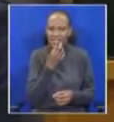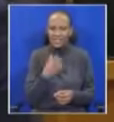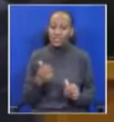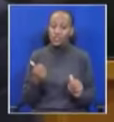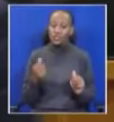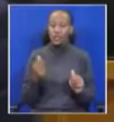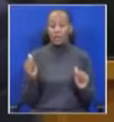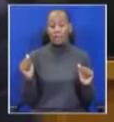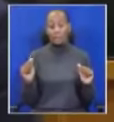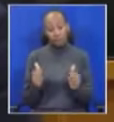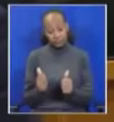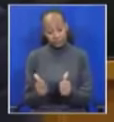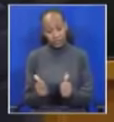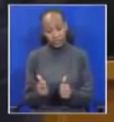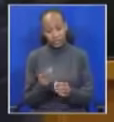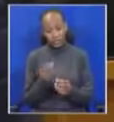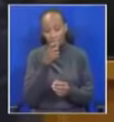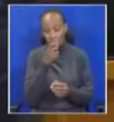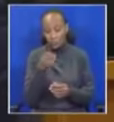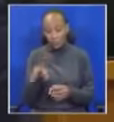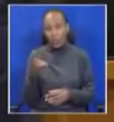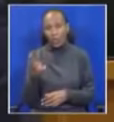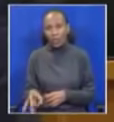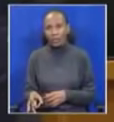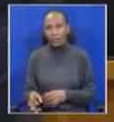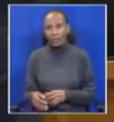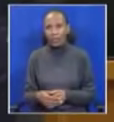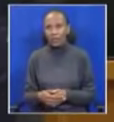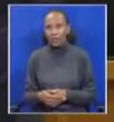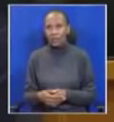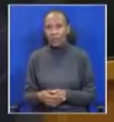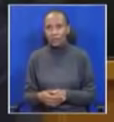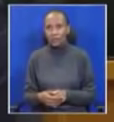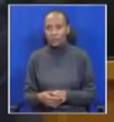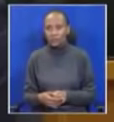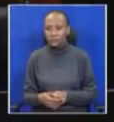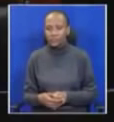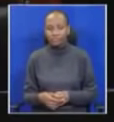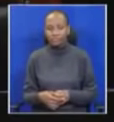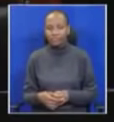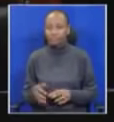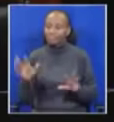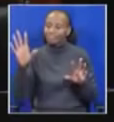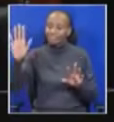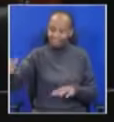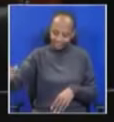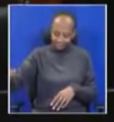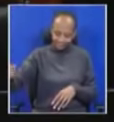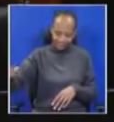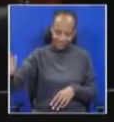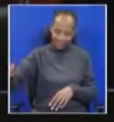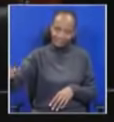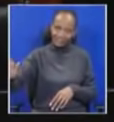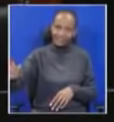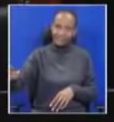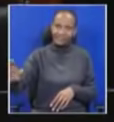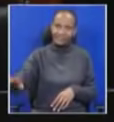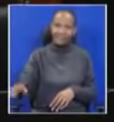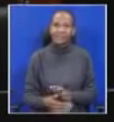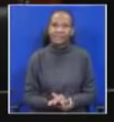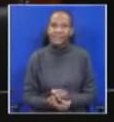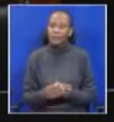withdraw and then went on to a conditional rant. No, thank He's you, the one who lost his Honorable Steenhuisen, take You know, when seat. You're a president, you need to remain calm.